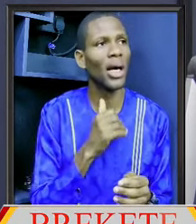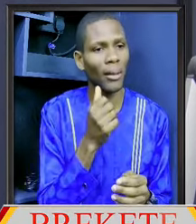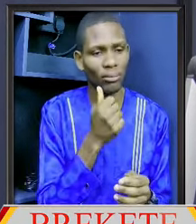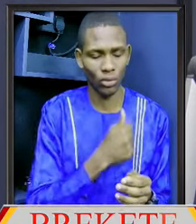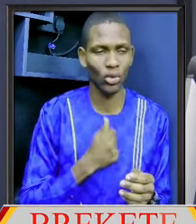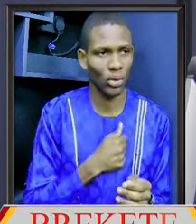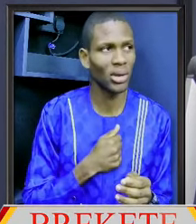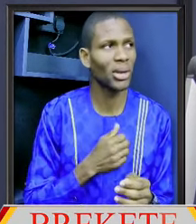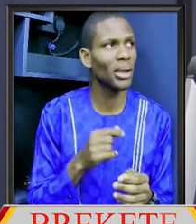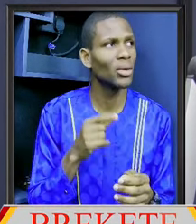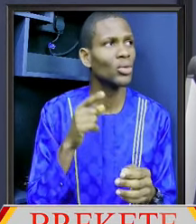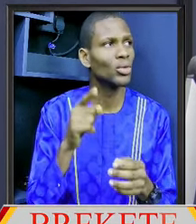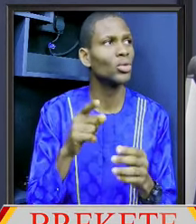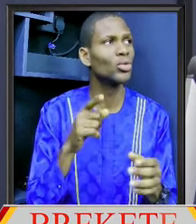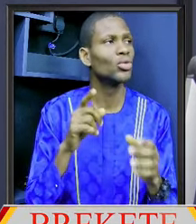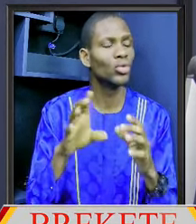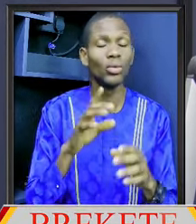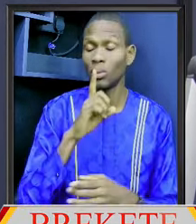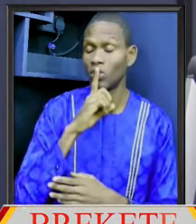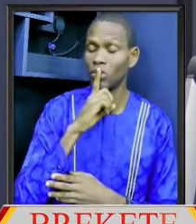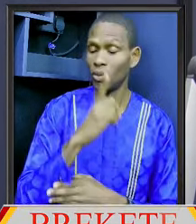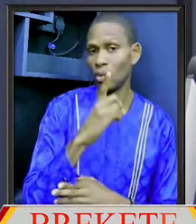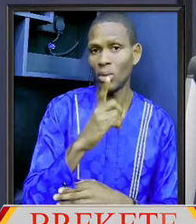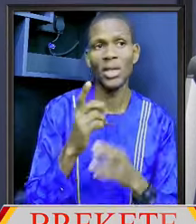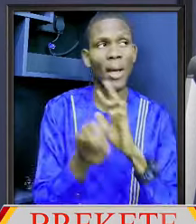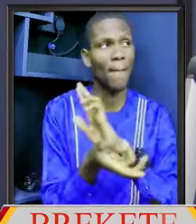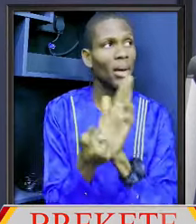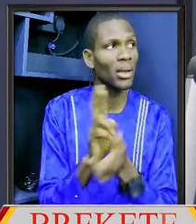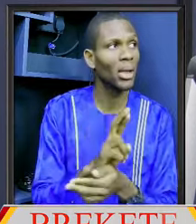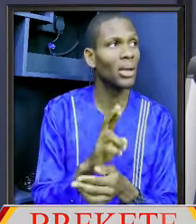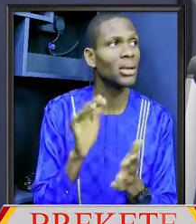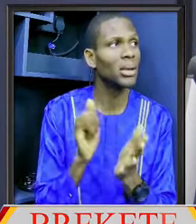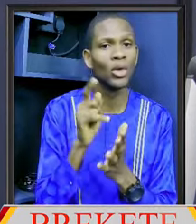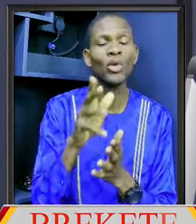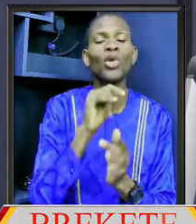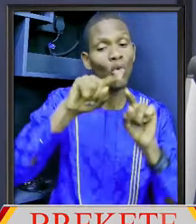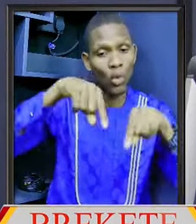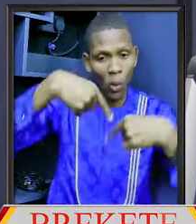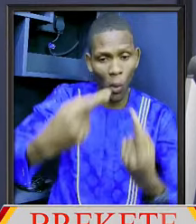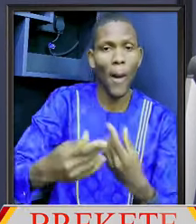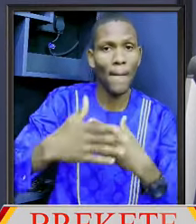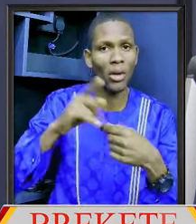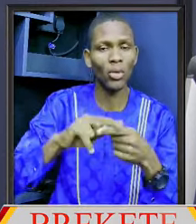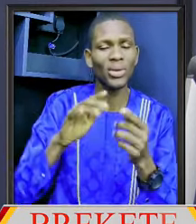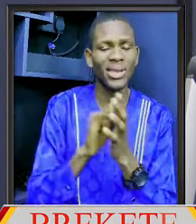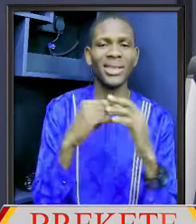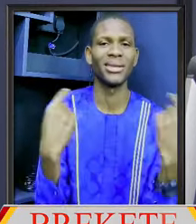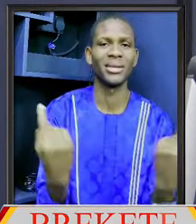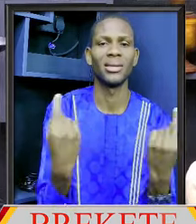And then you do genuine repentance of not going back to that same sin again.